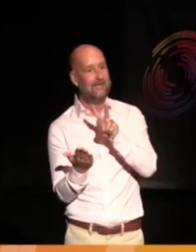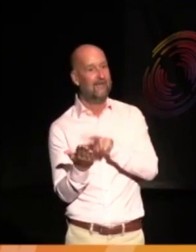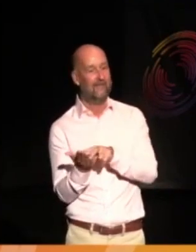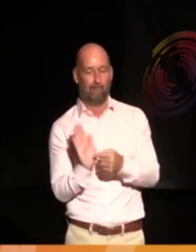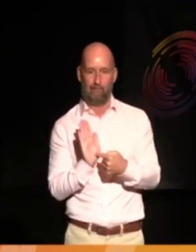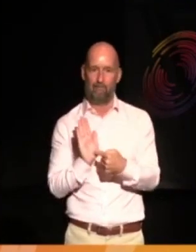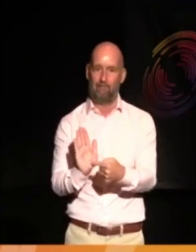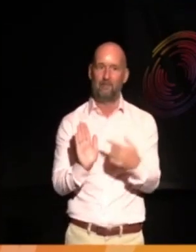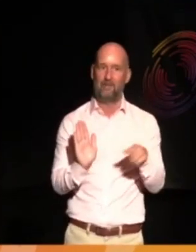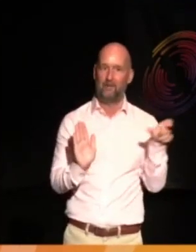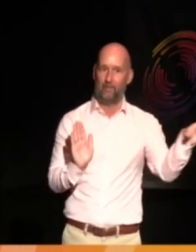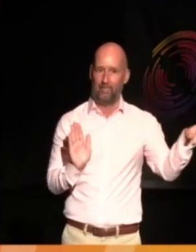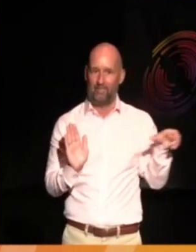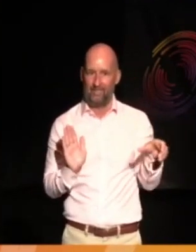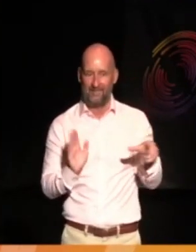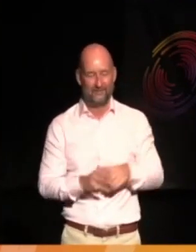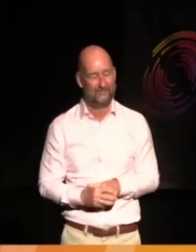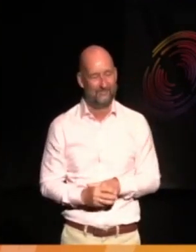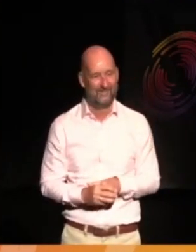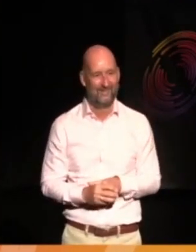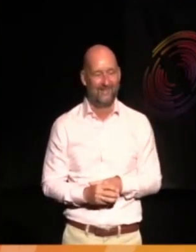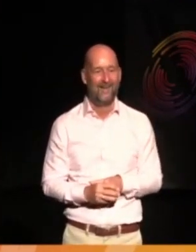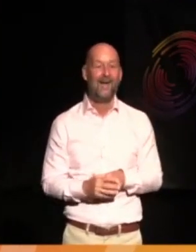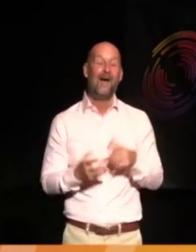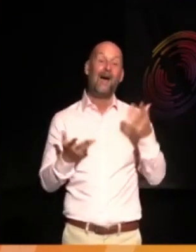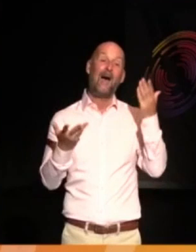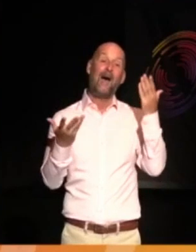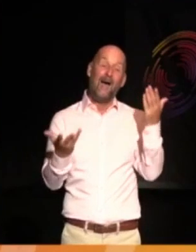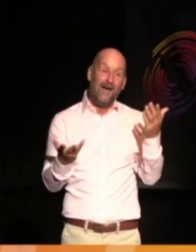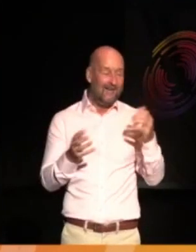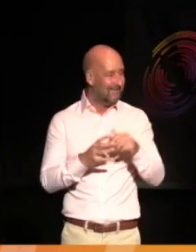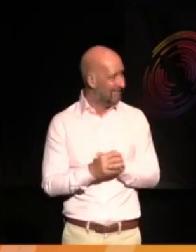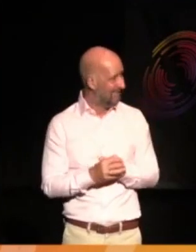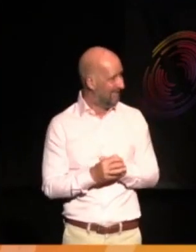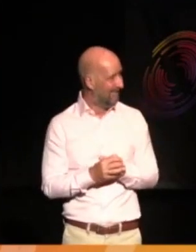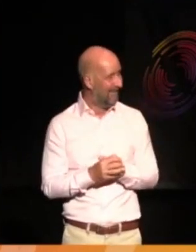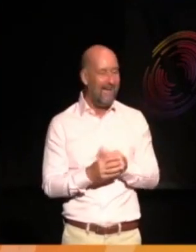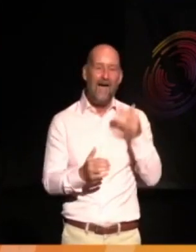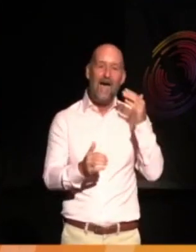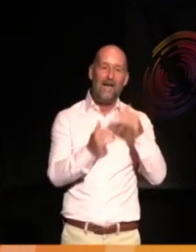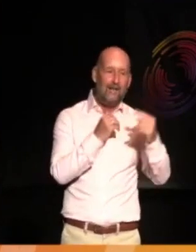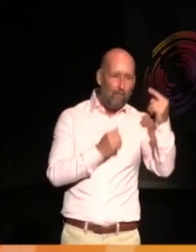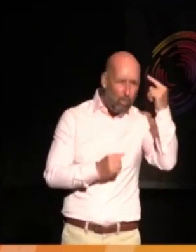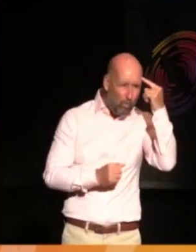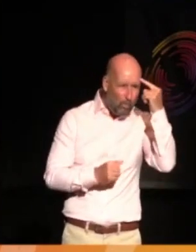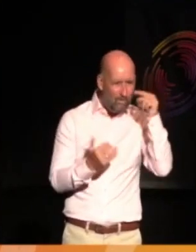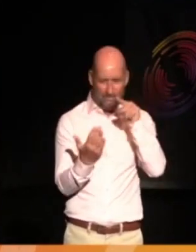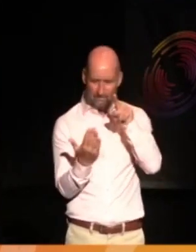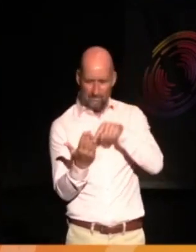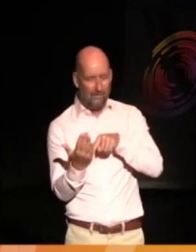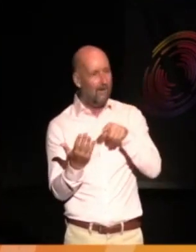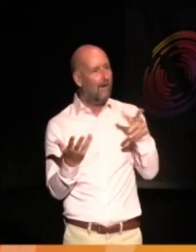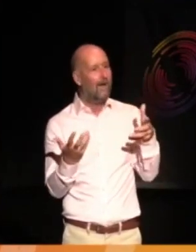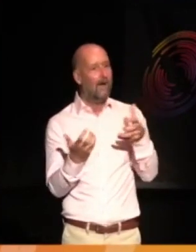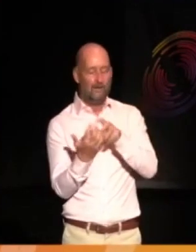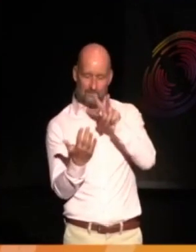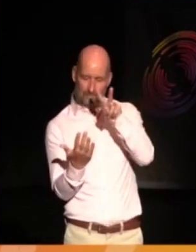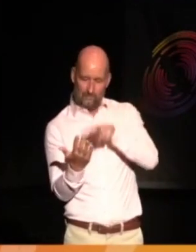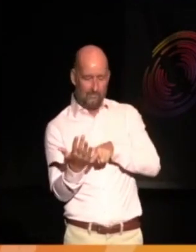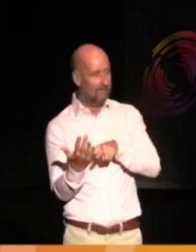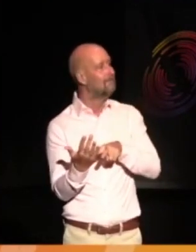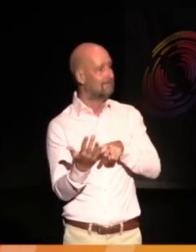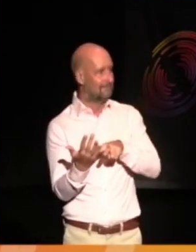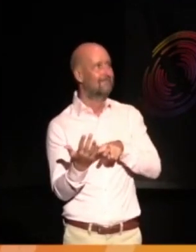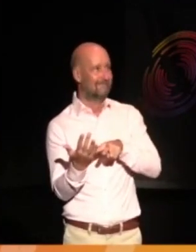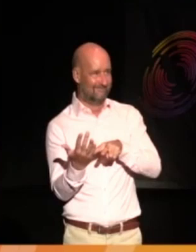definite. And actually, I don't know, I didn't think about the fact that you must have read the poems in